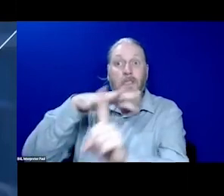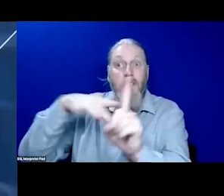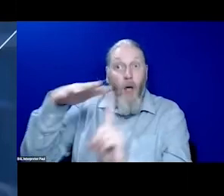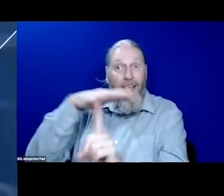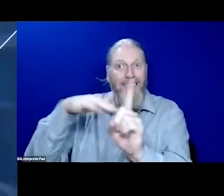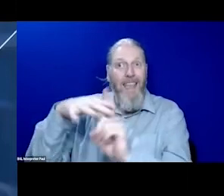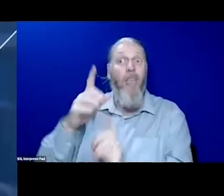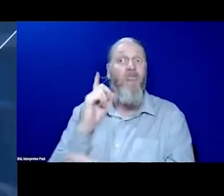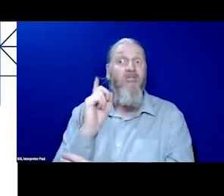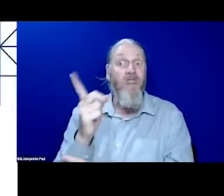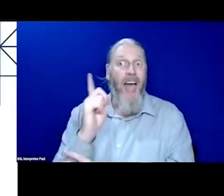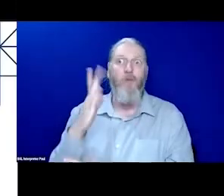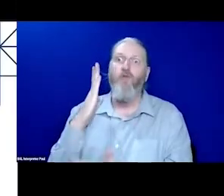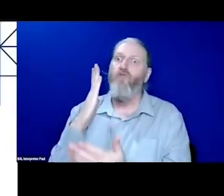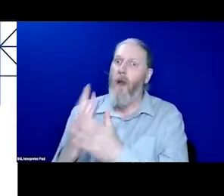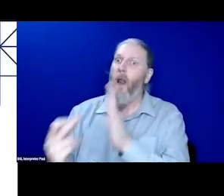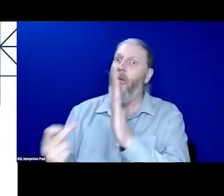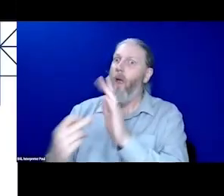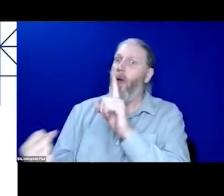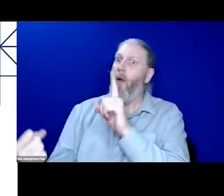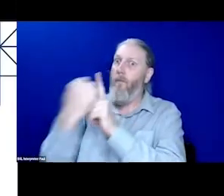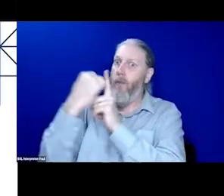thing.